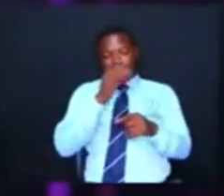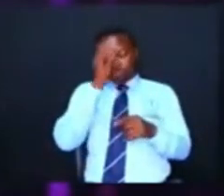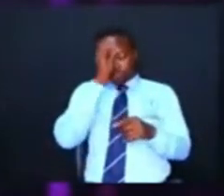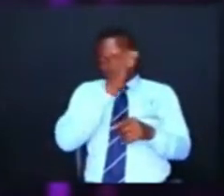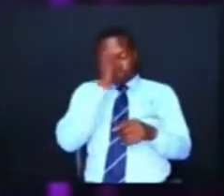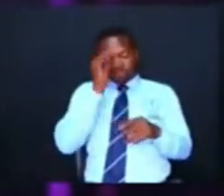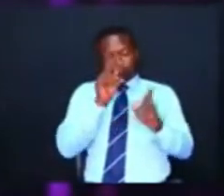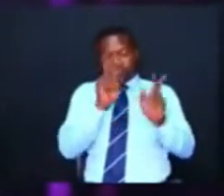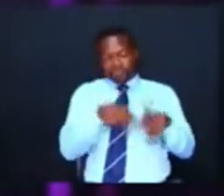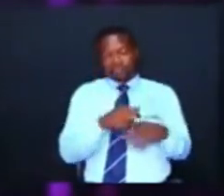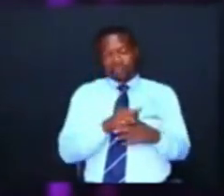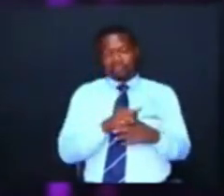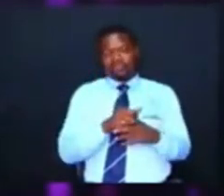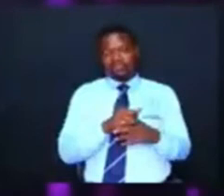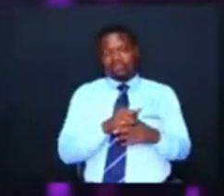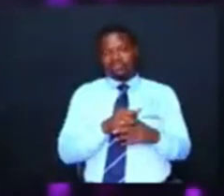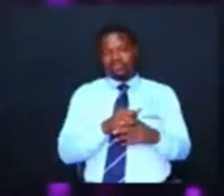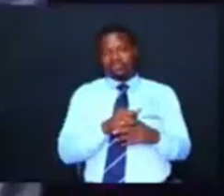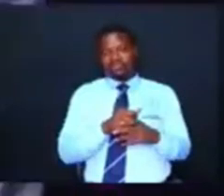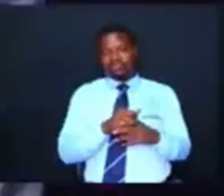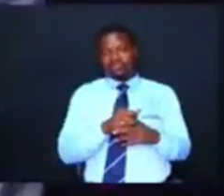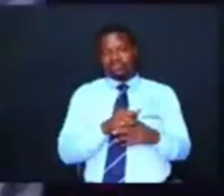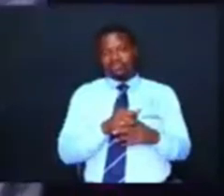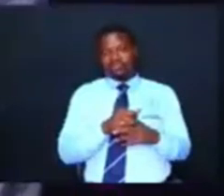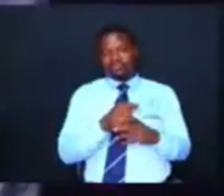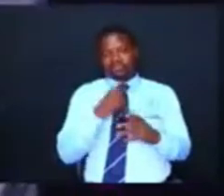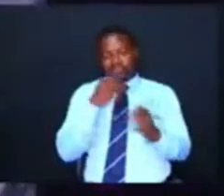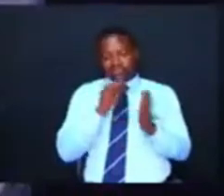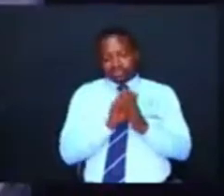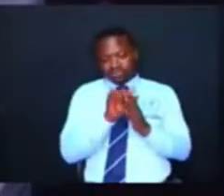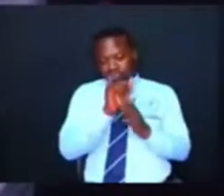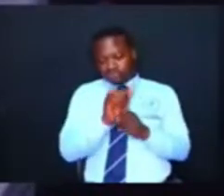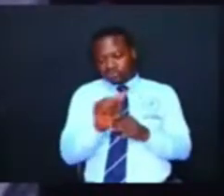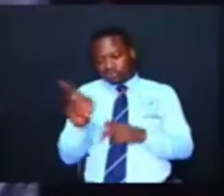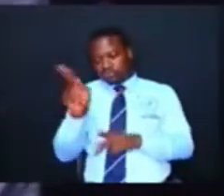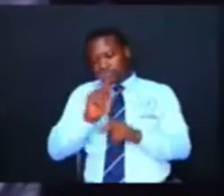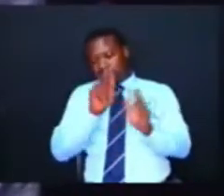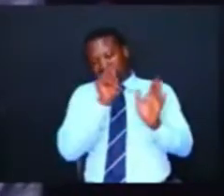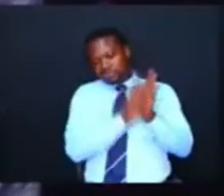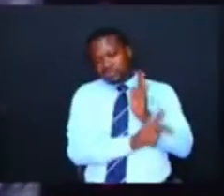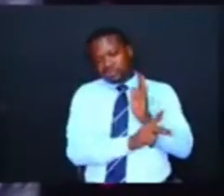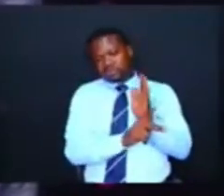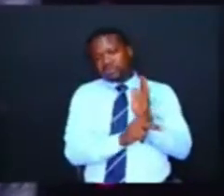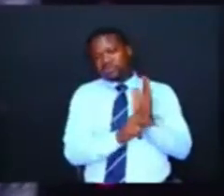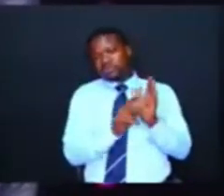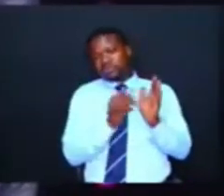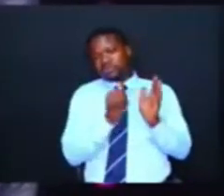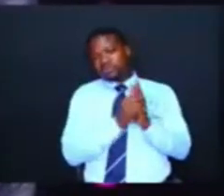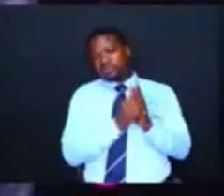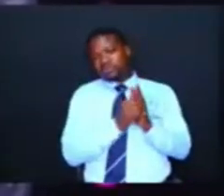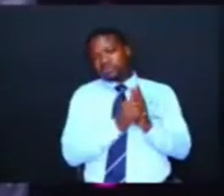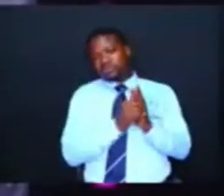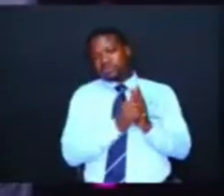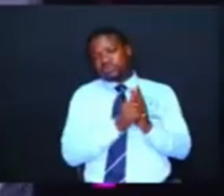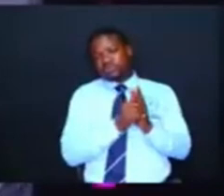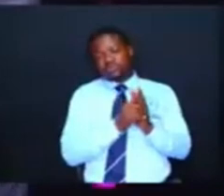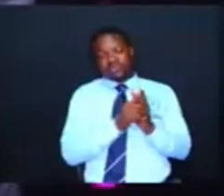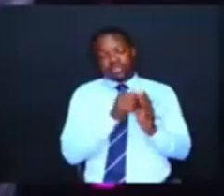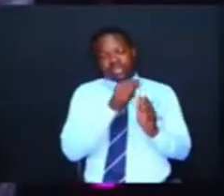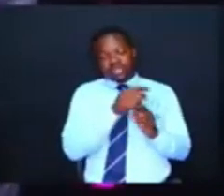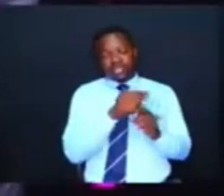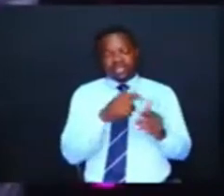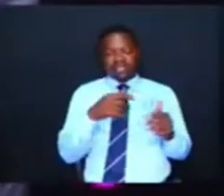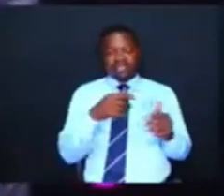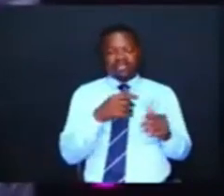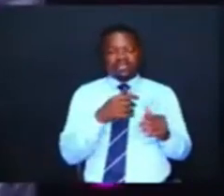that his assassin confessed that he feared he was Christianizing America.